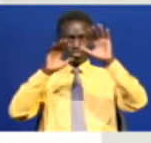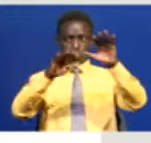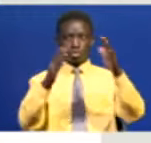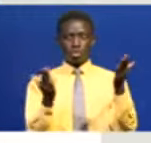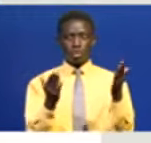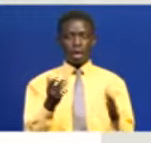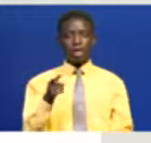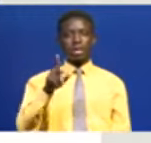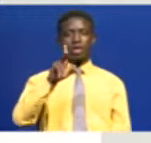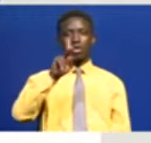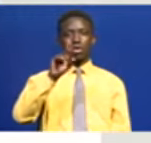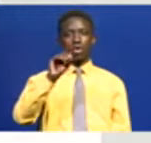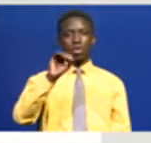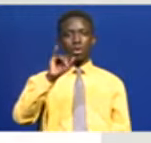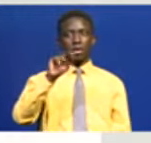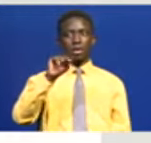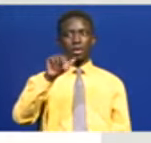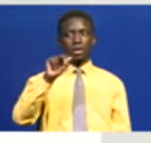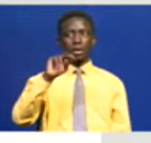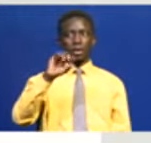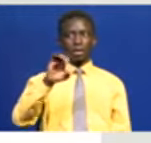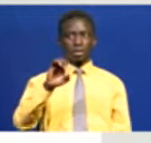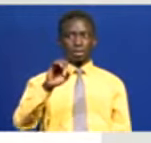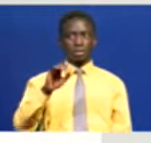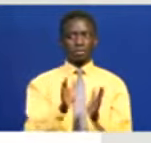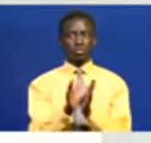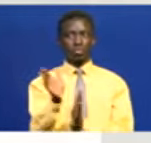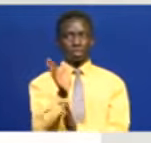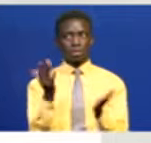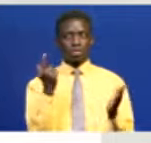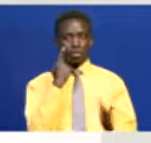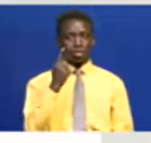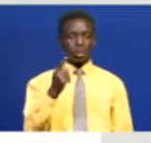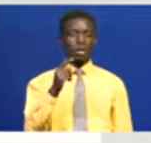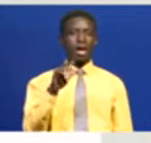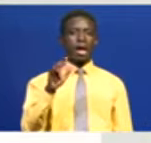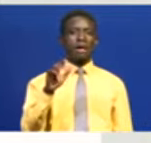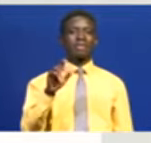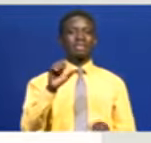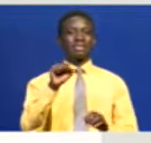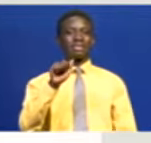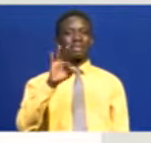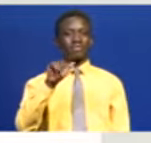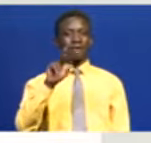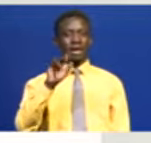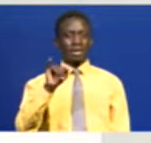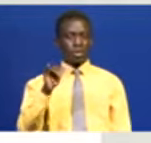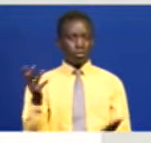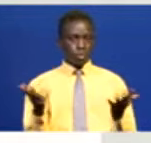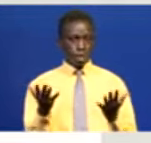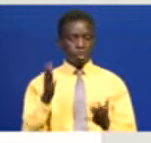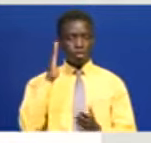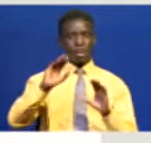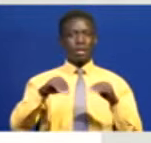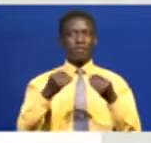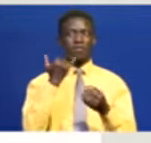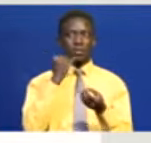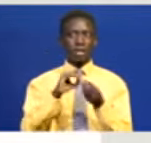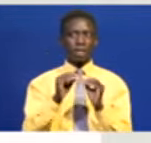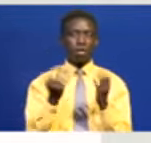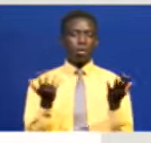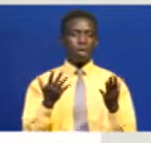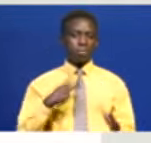Koinage Street, Pioneers, where God of Africa Safaris is. That's where we are registering all the people. And I will be giving the number where people